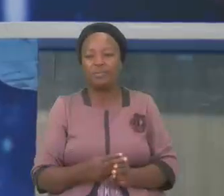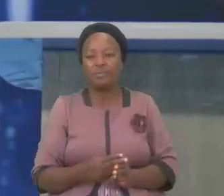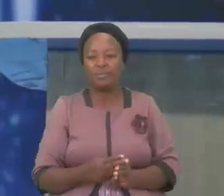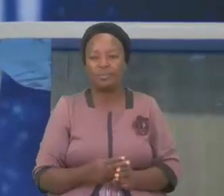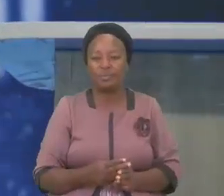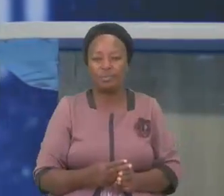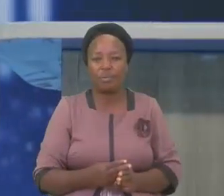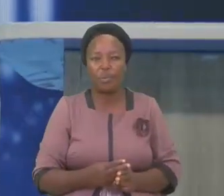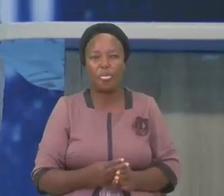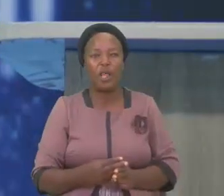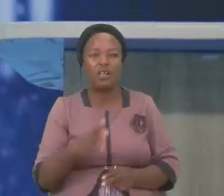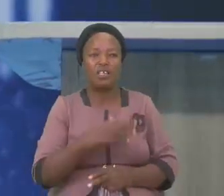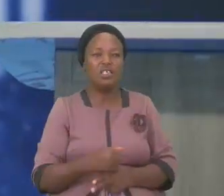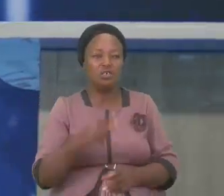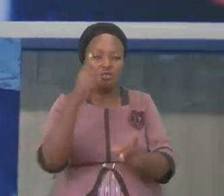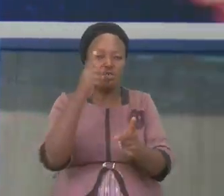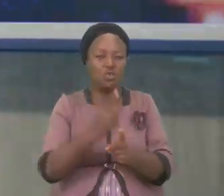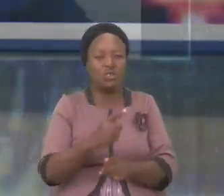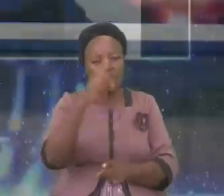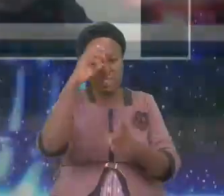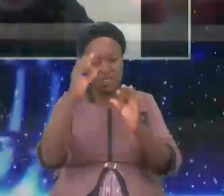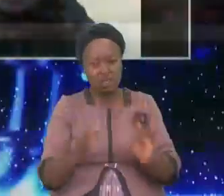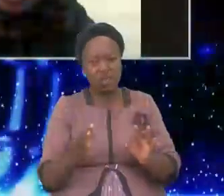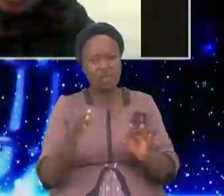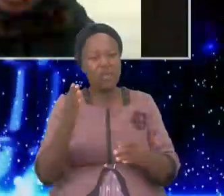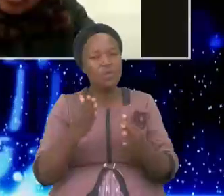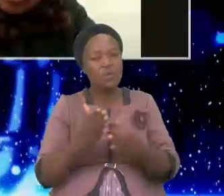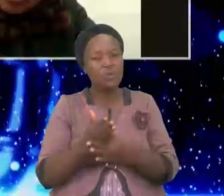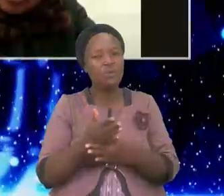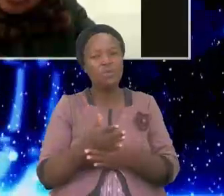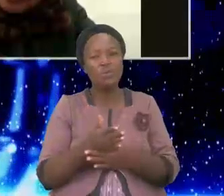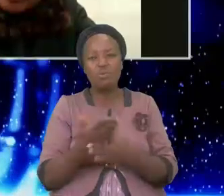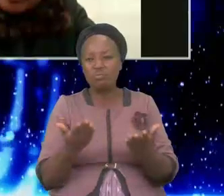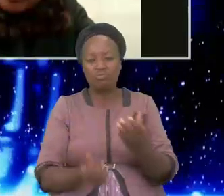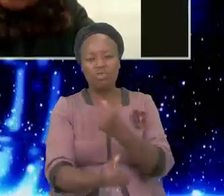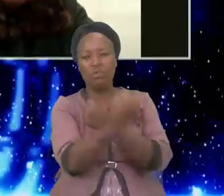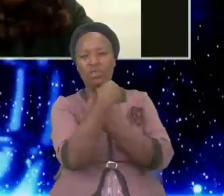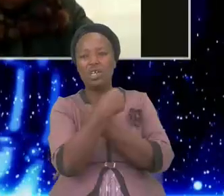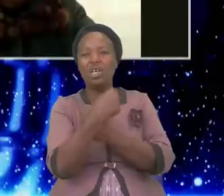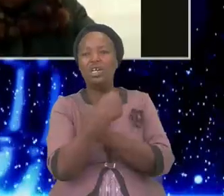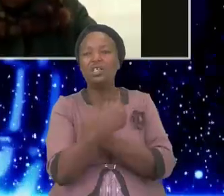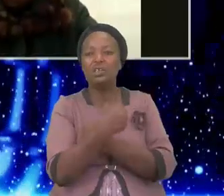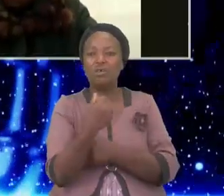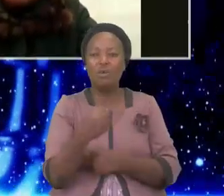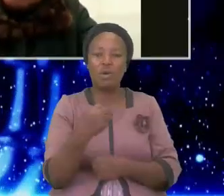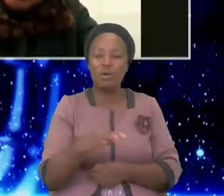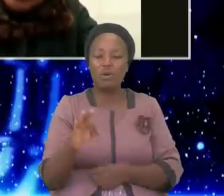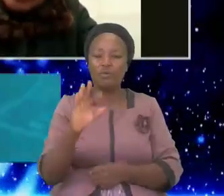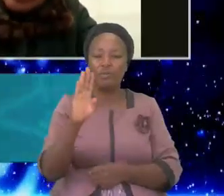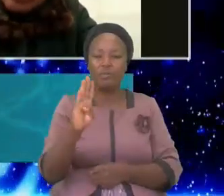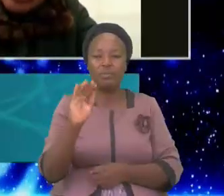and Babylonian lifestyle. Number two is the decisive commitment to a